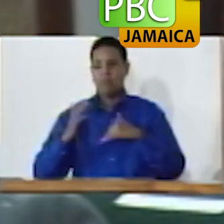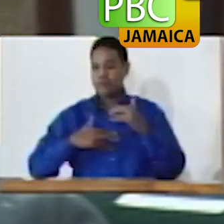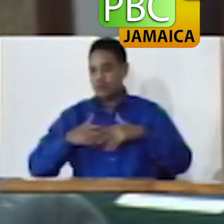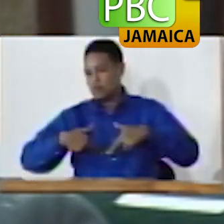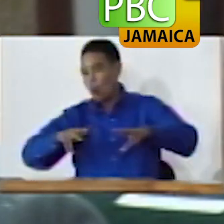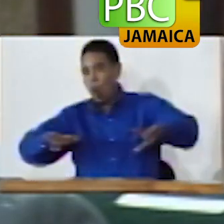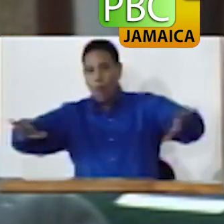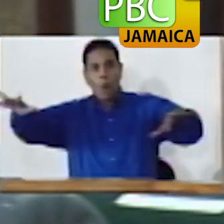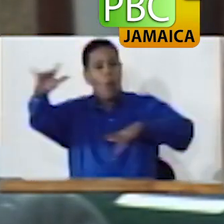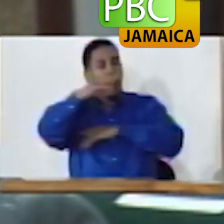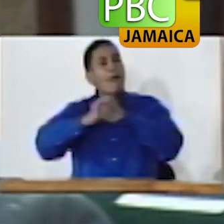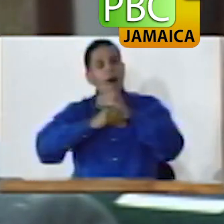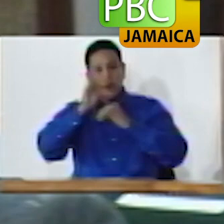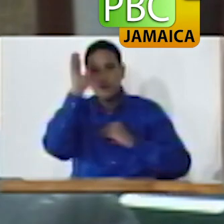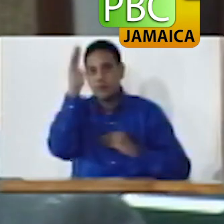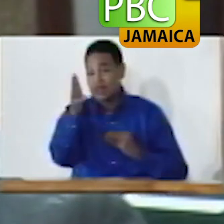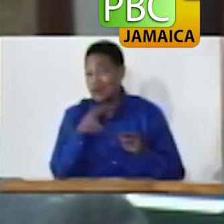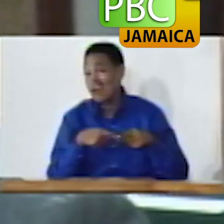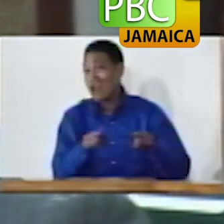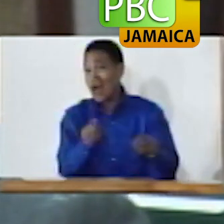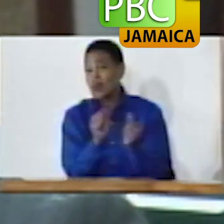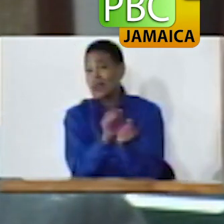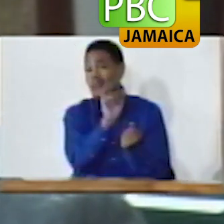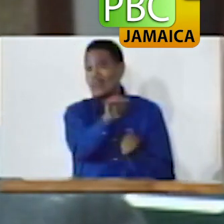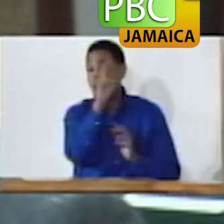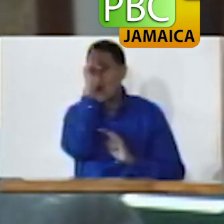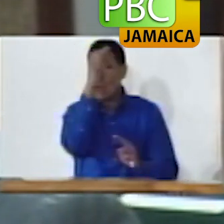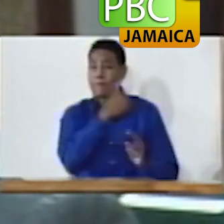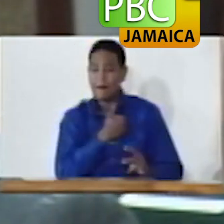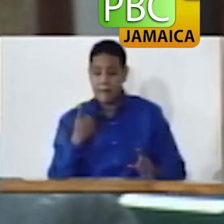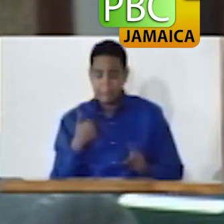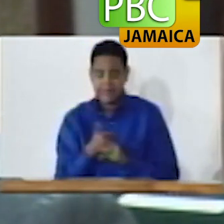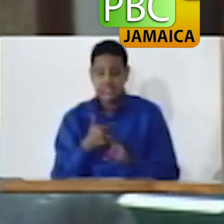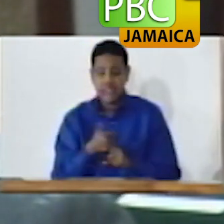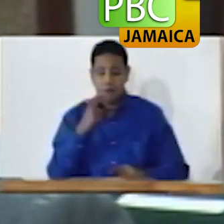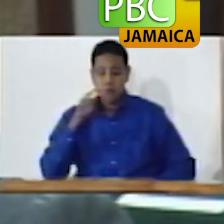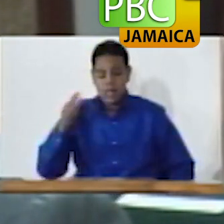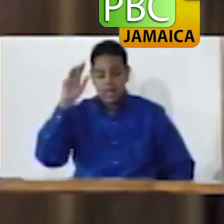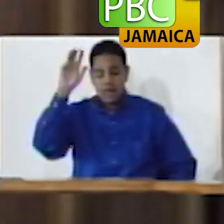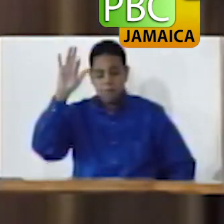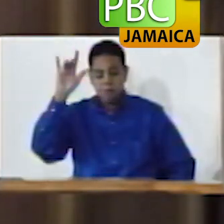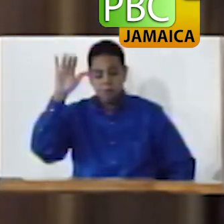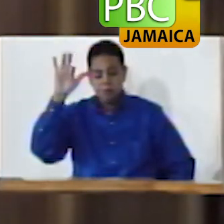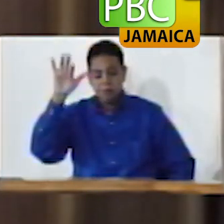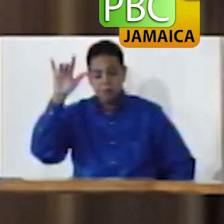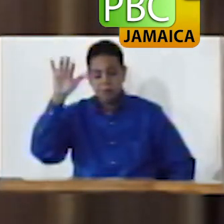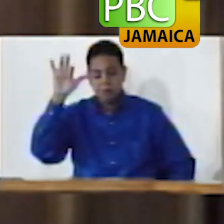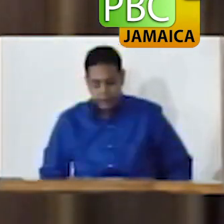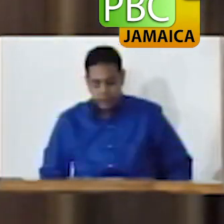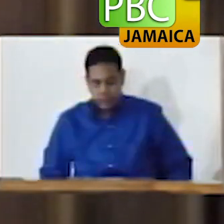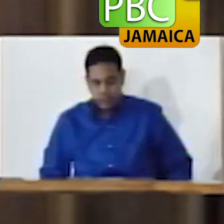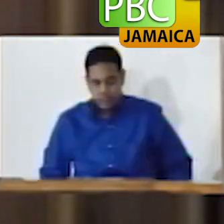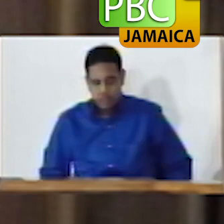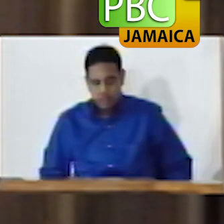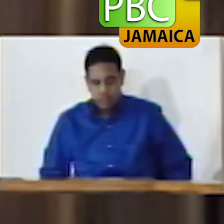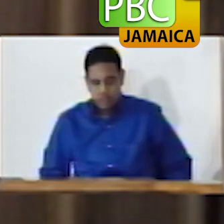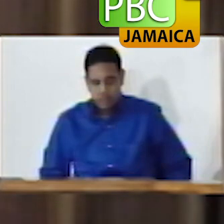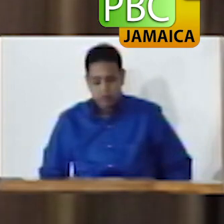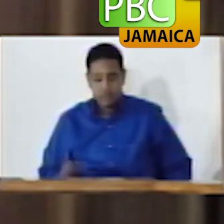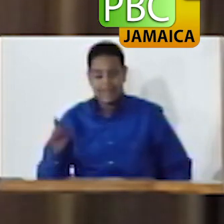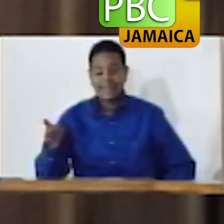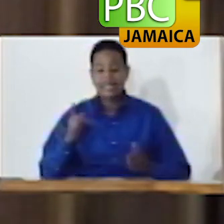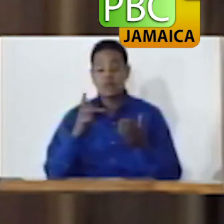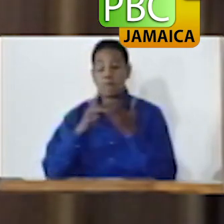and high-trafficked corridors built on a performance-based system and enabled by technology. This